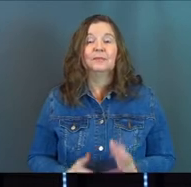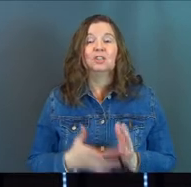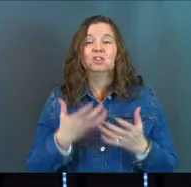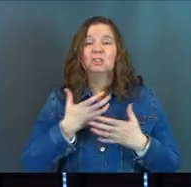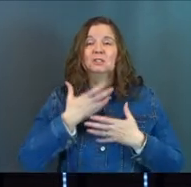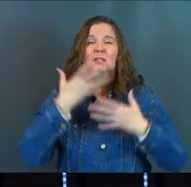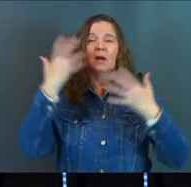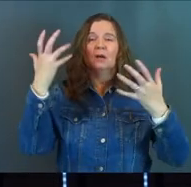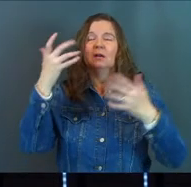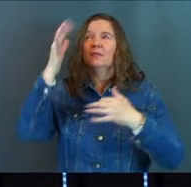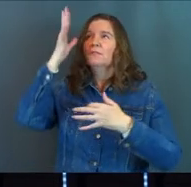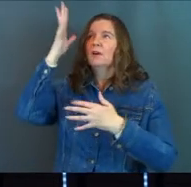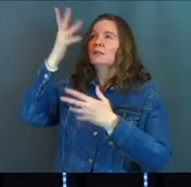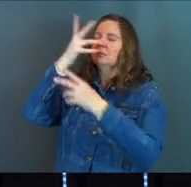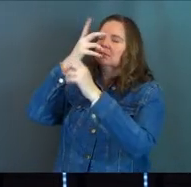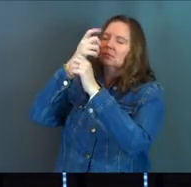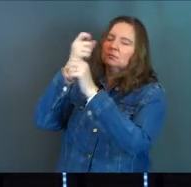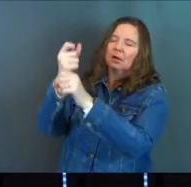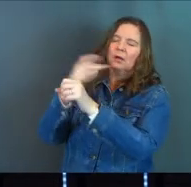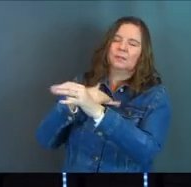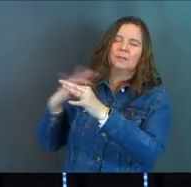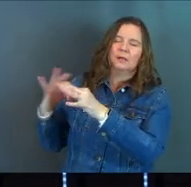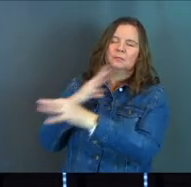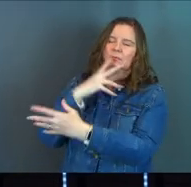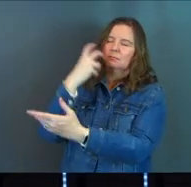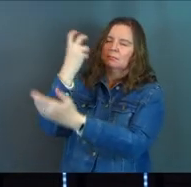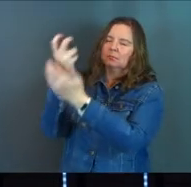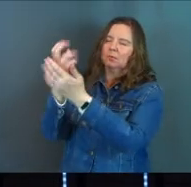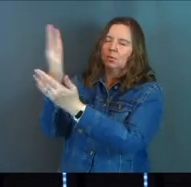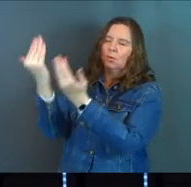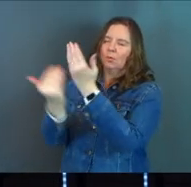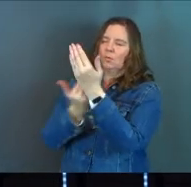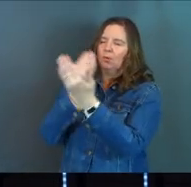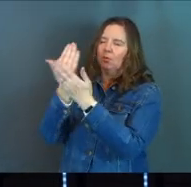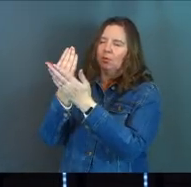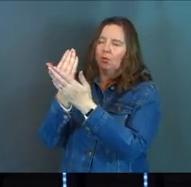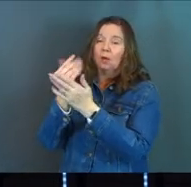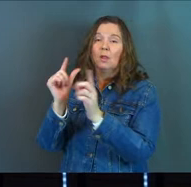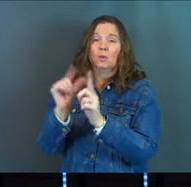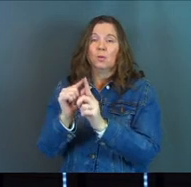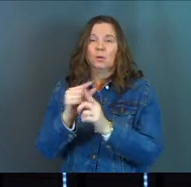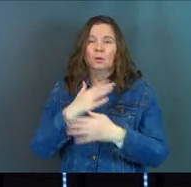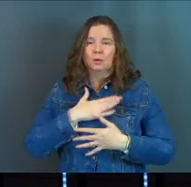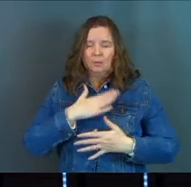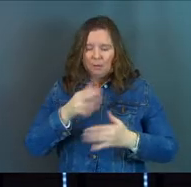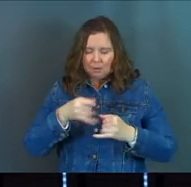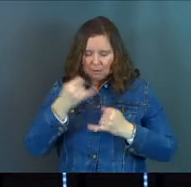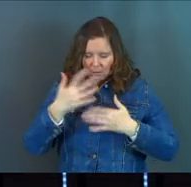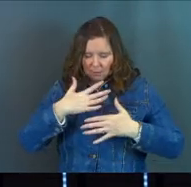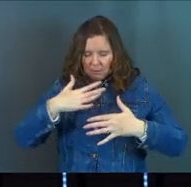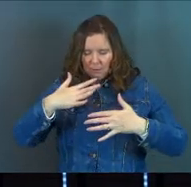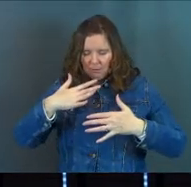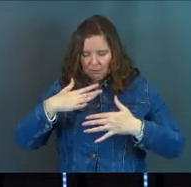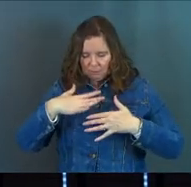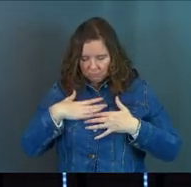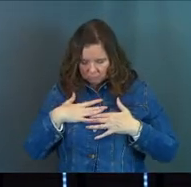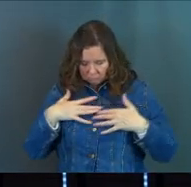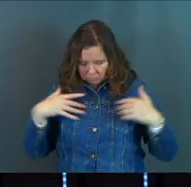Jesus shouted, Father, I entrust my spirit into your hands. And with those words, he breathed his last.